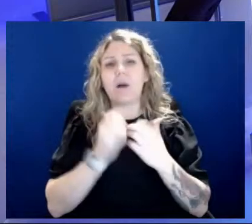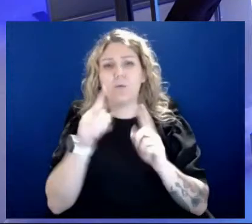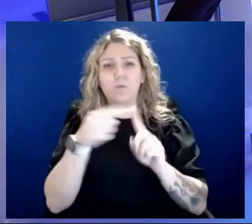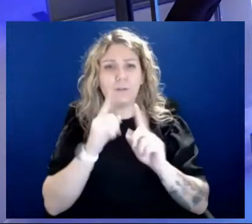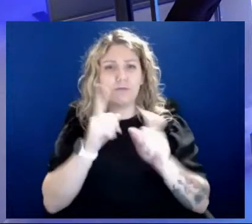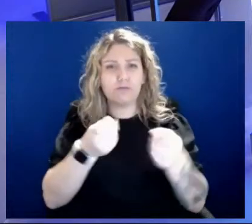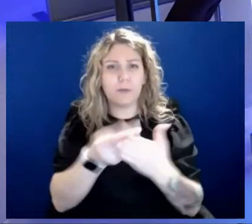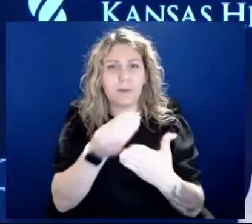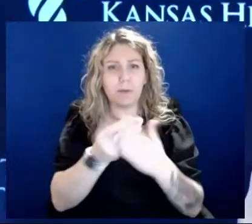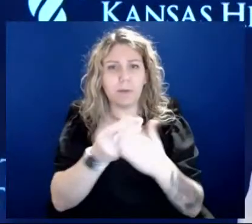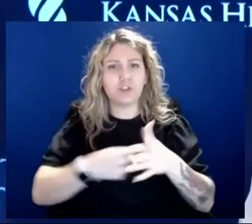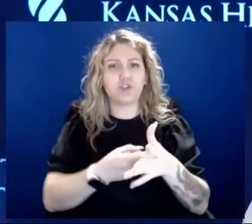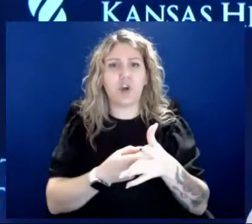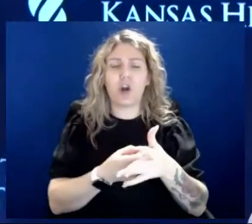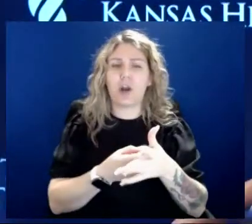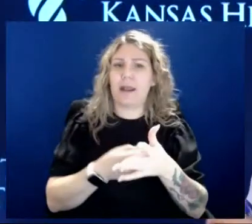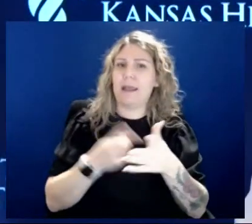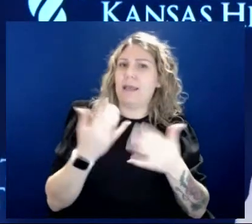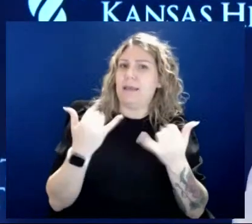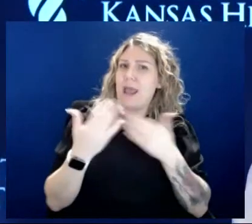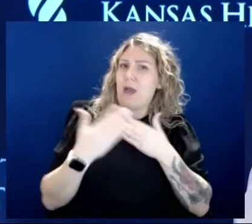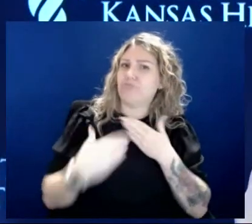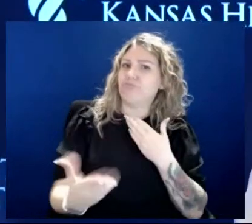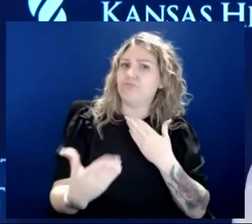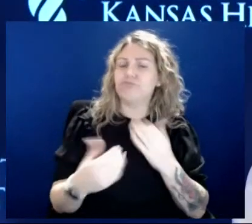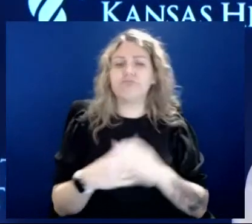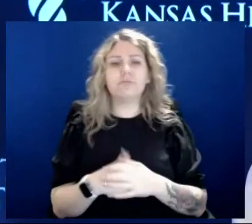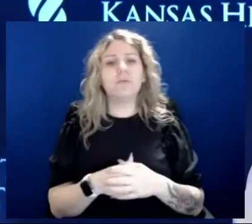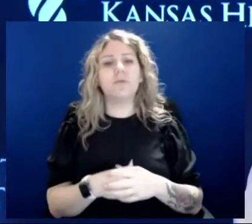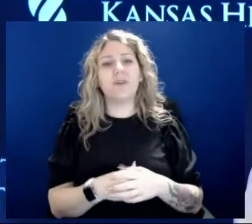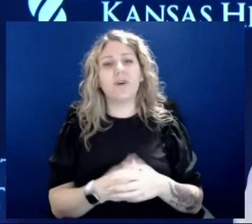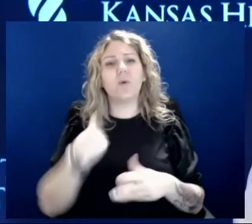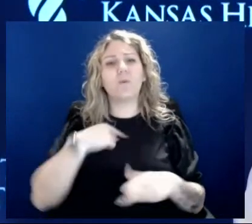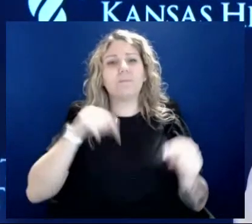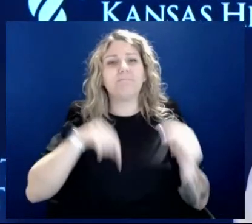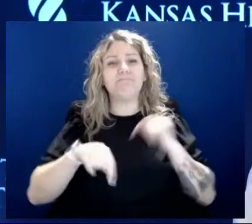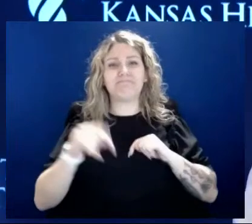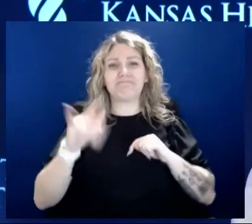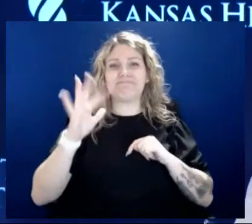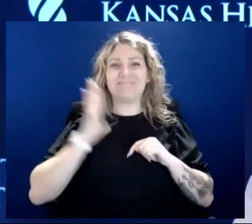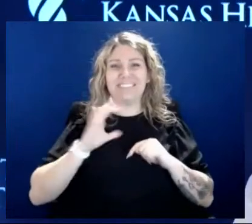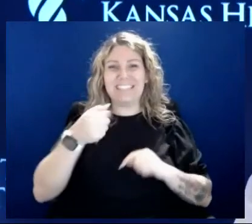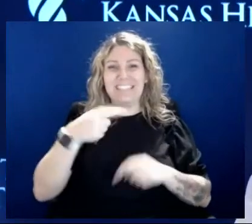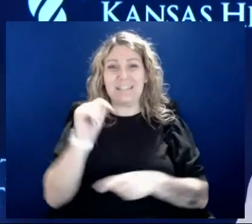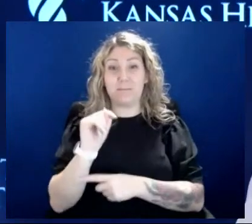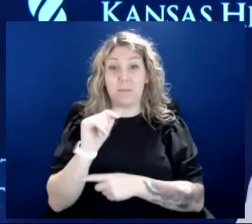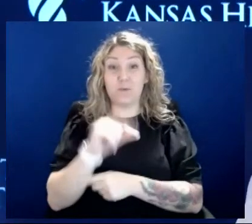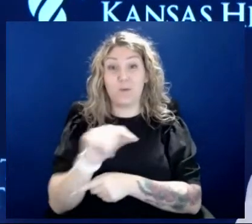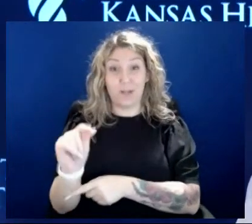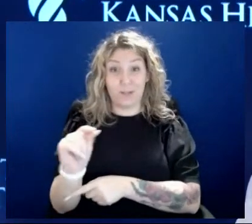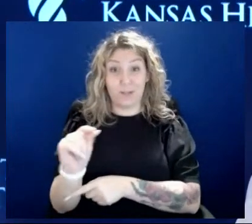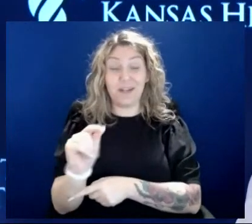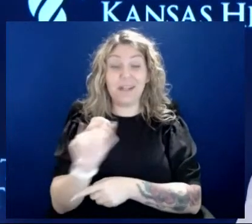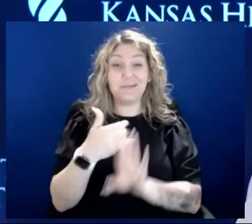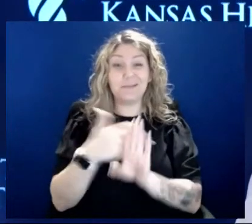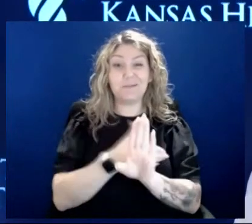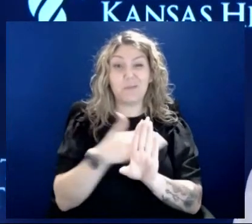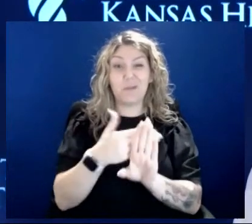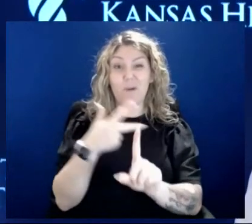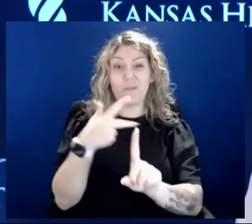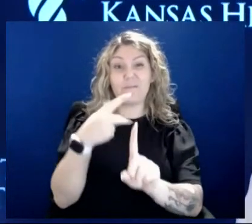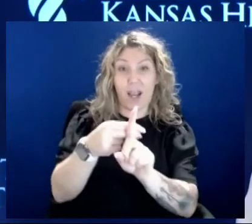where it goes from here. Yeah. So we got to go back all the way to September of 2020, and so this is before the vaccine